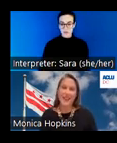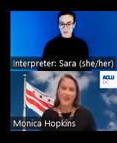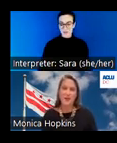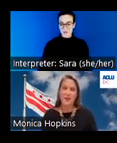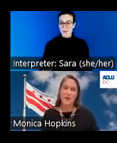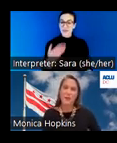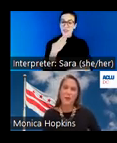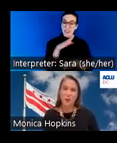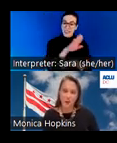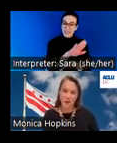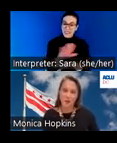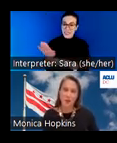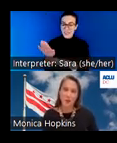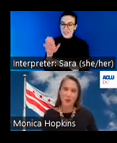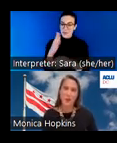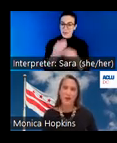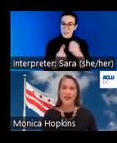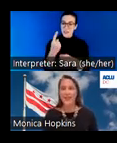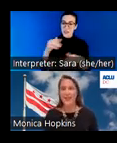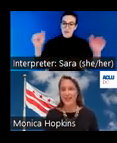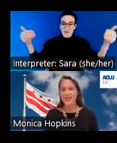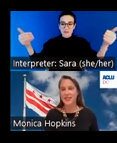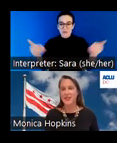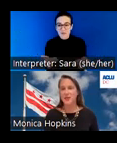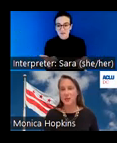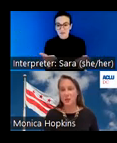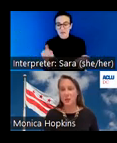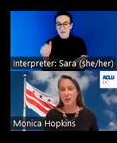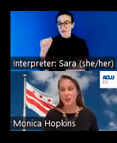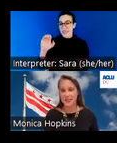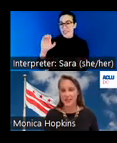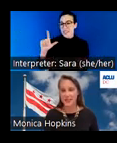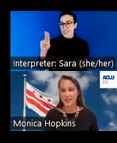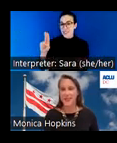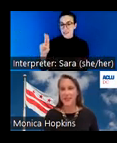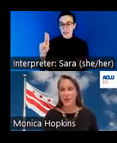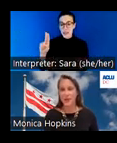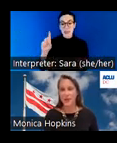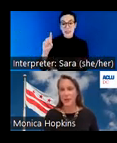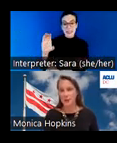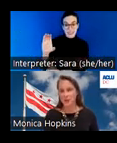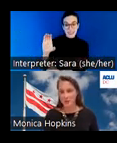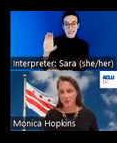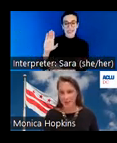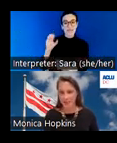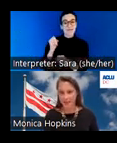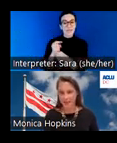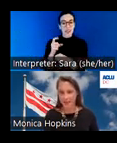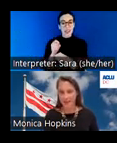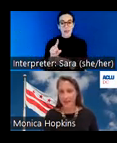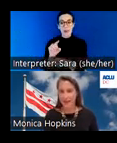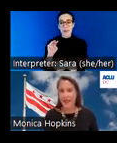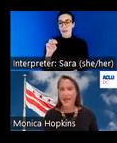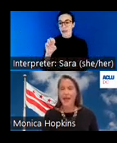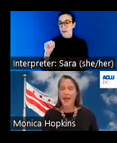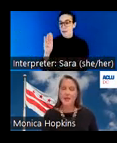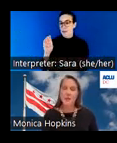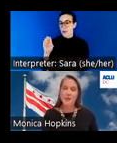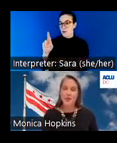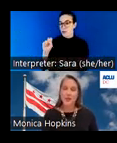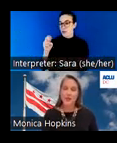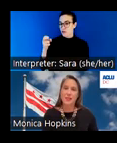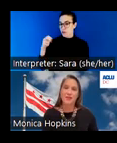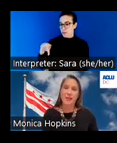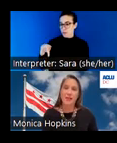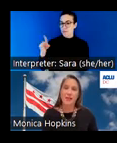Good evening, everyone, and welcome to the ACLU of DC's annual membership meeting. As